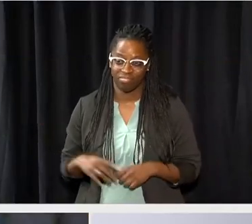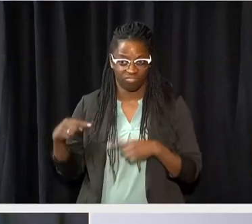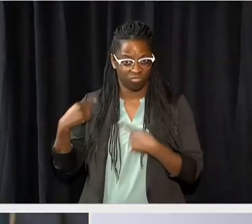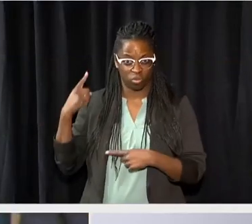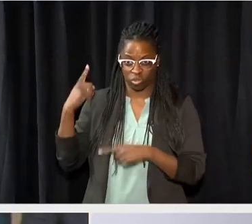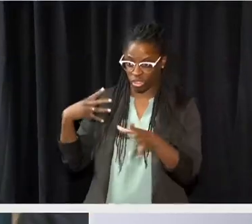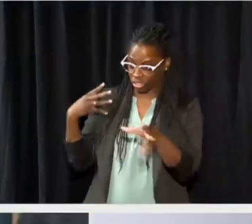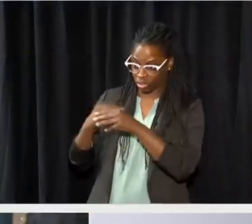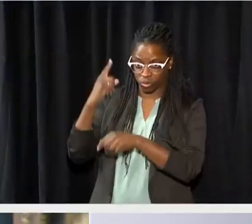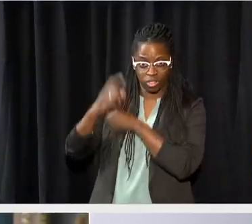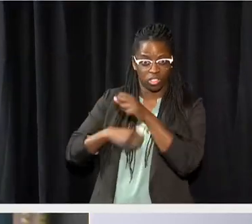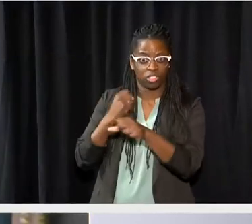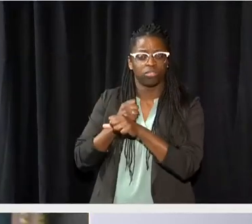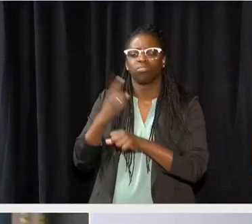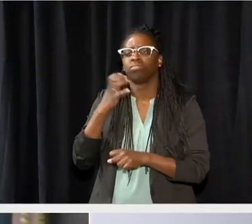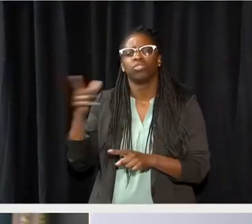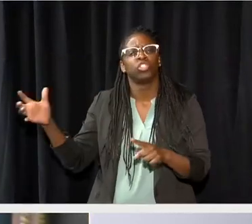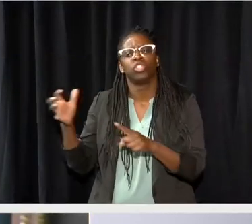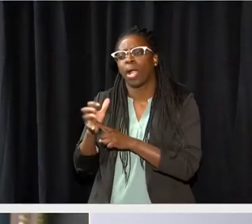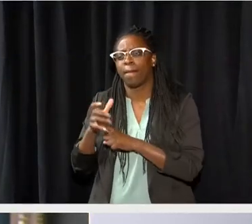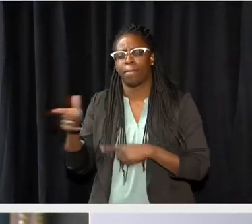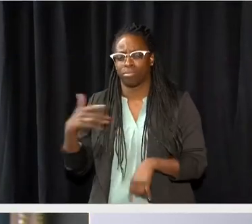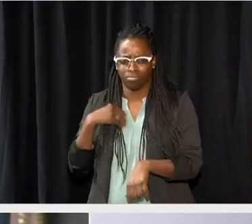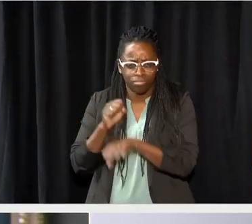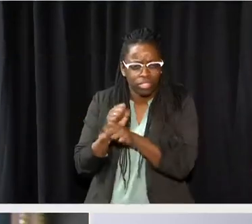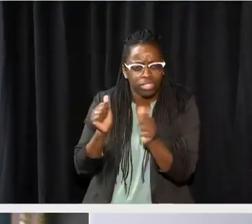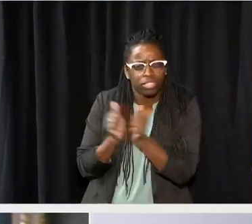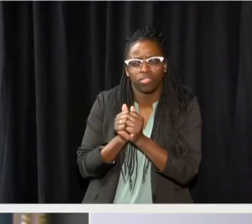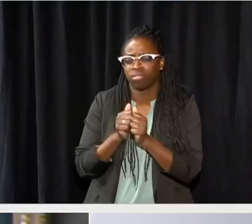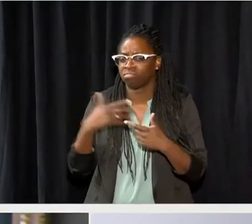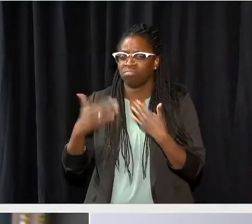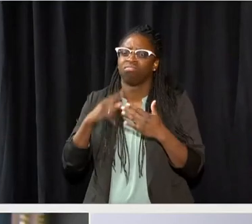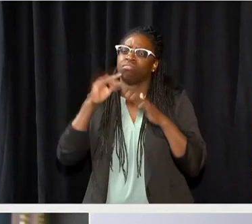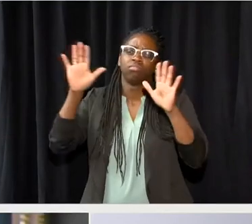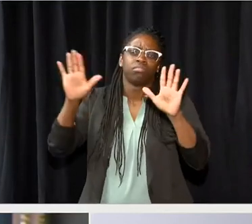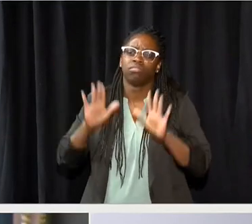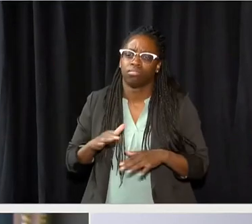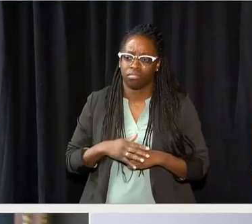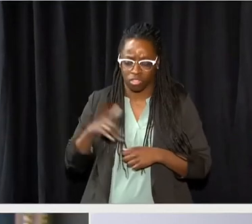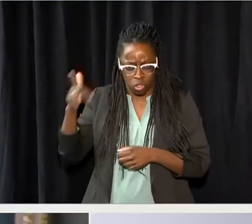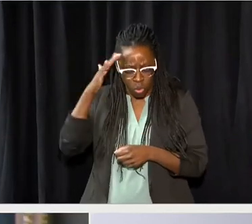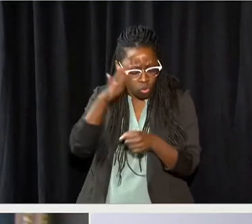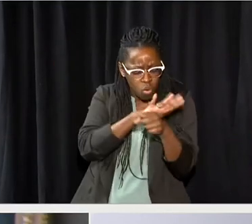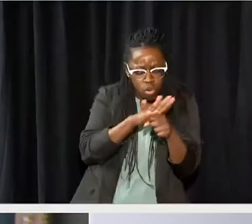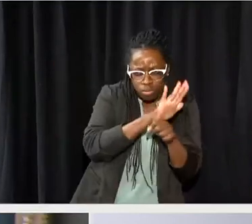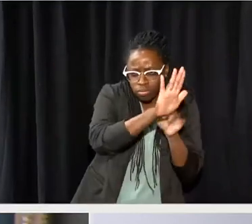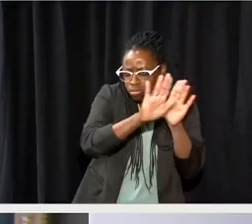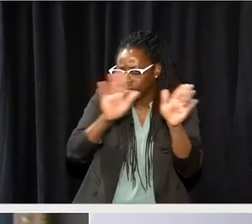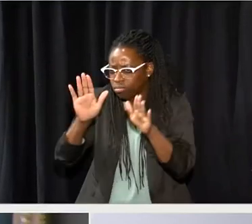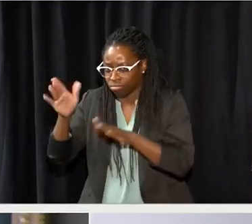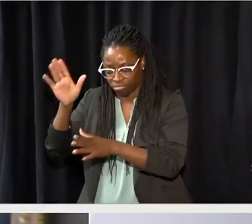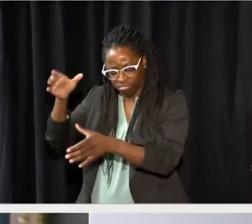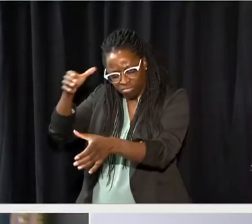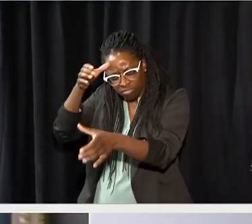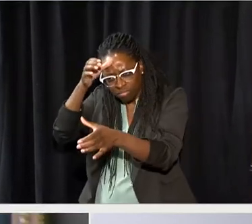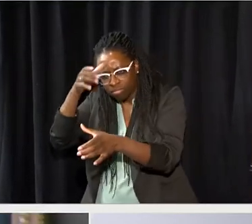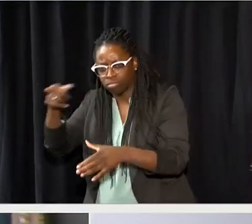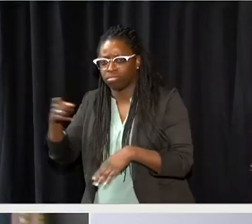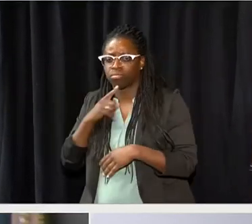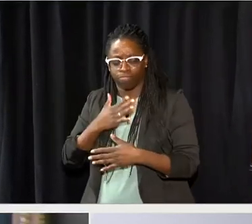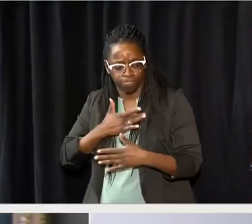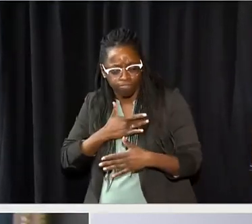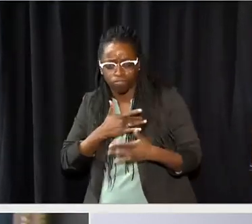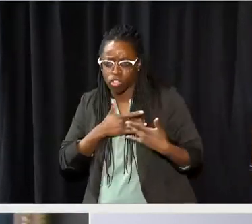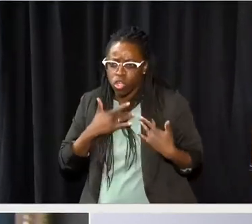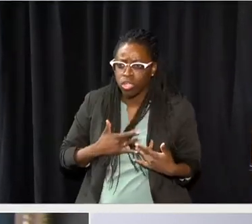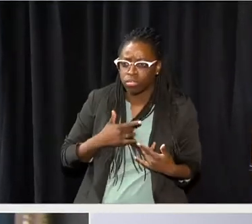We've had a great year. It's been so special to work with you. Your knowledge of local issues is unmatched, and your